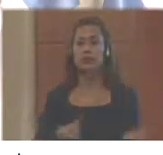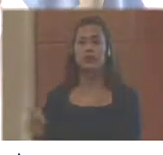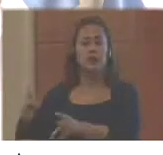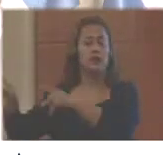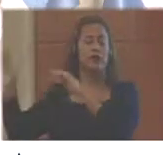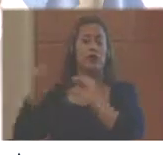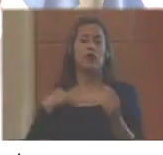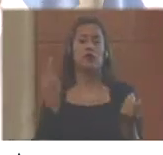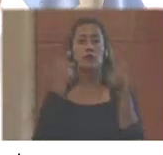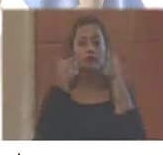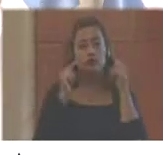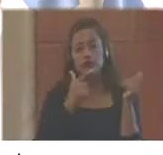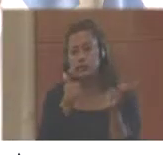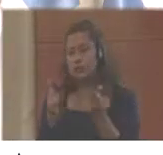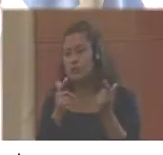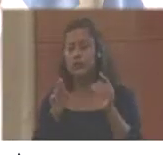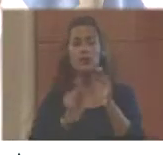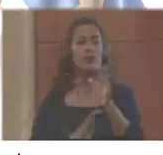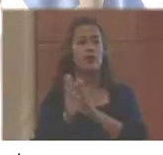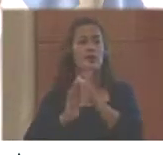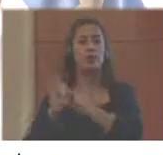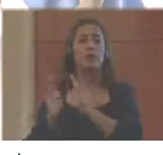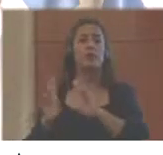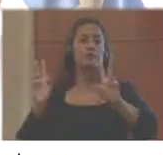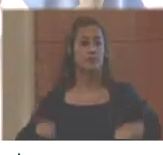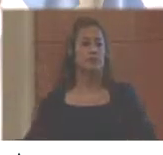our processes for planning,